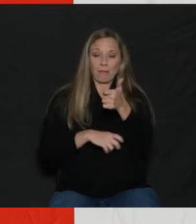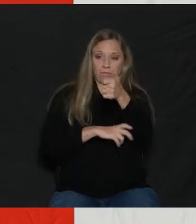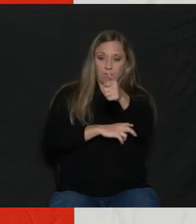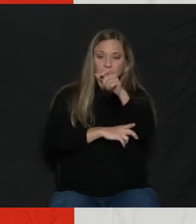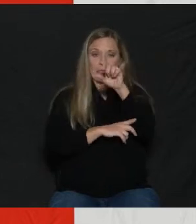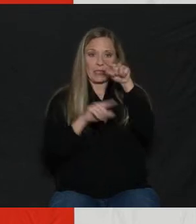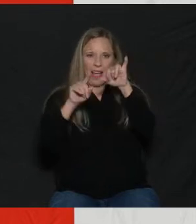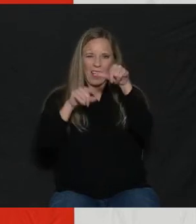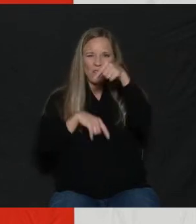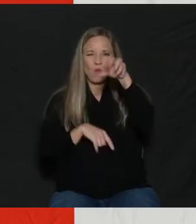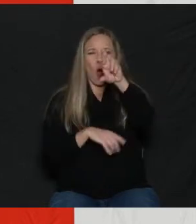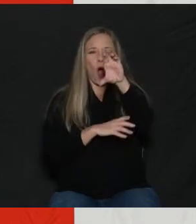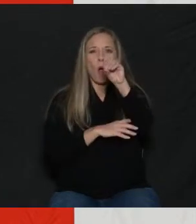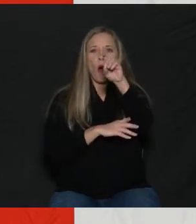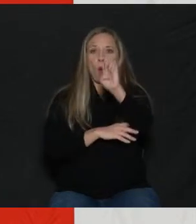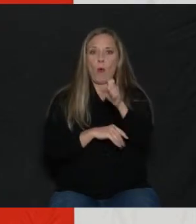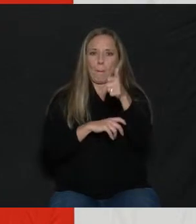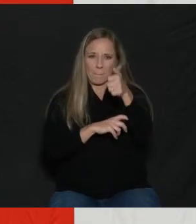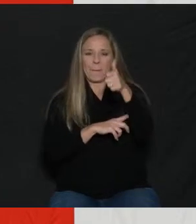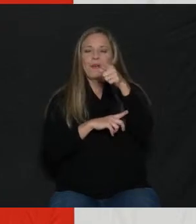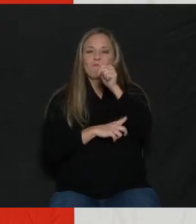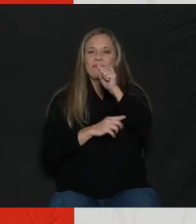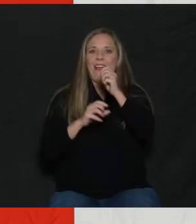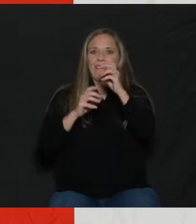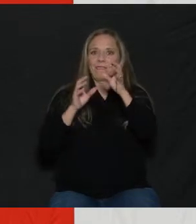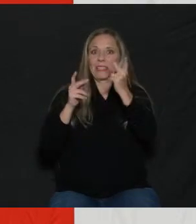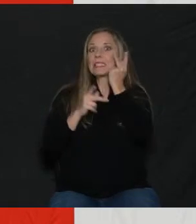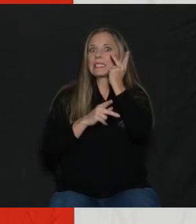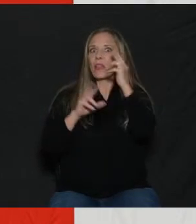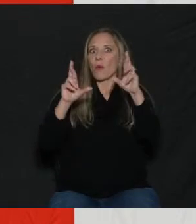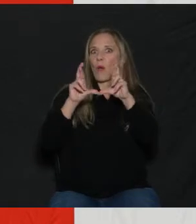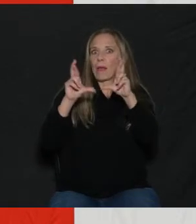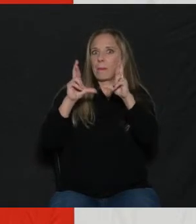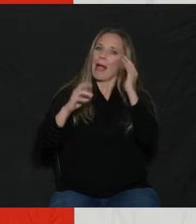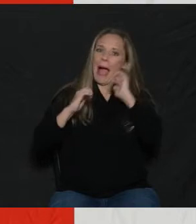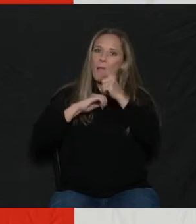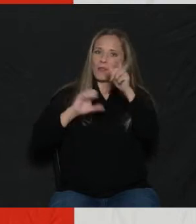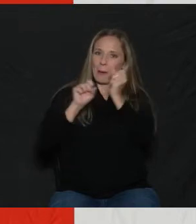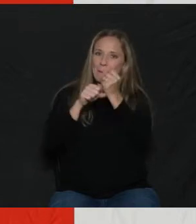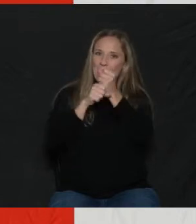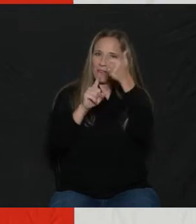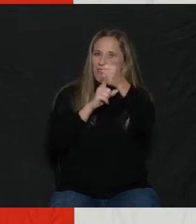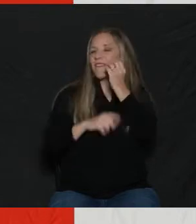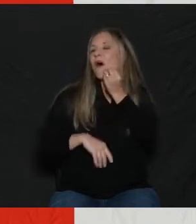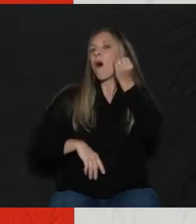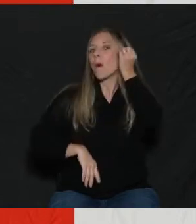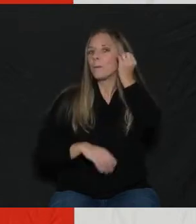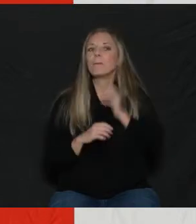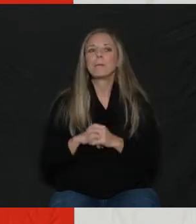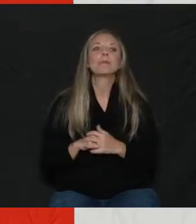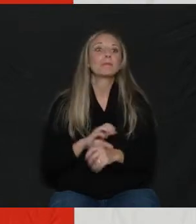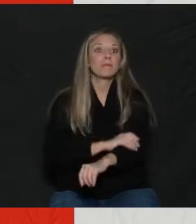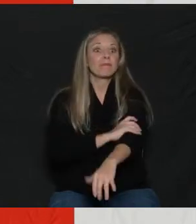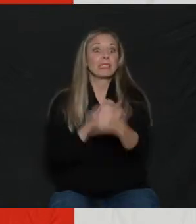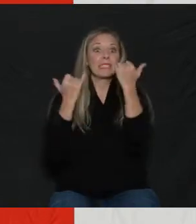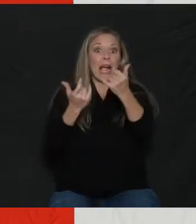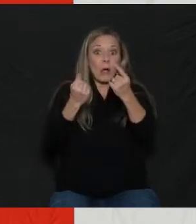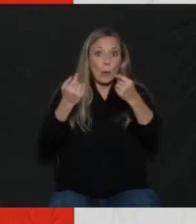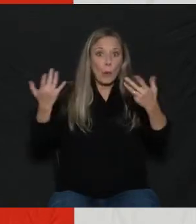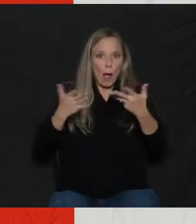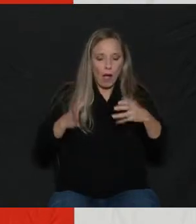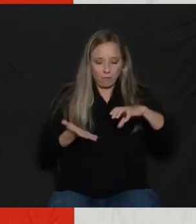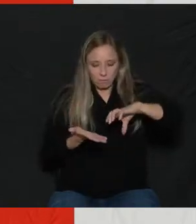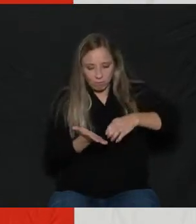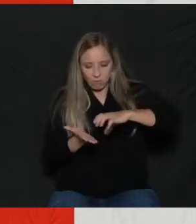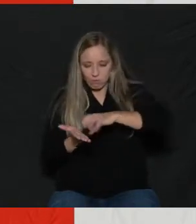code and you can have all the details of how you can make this yourself at home today as well. Okay. Now you're going to have to cut the Christmas